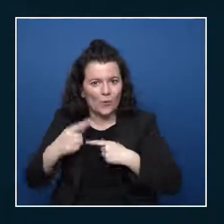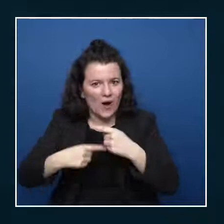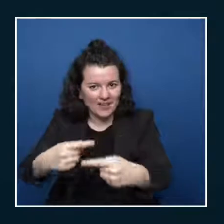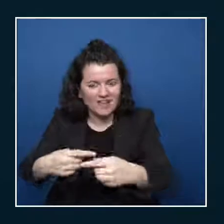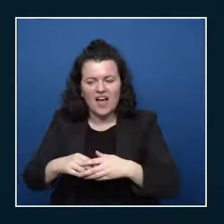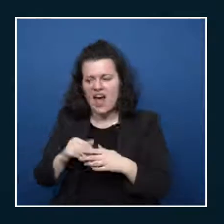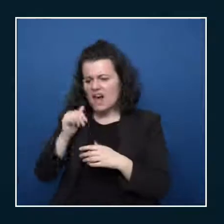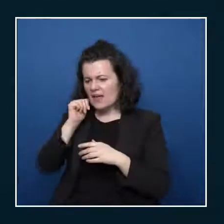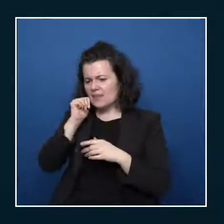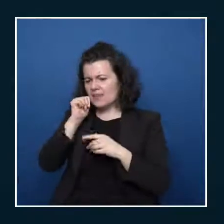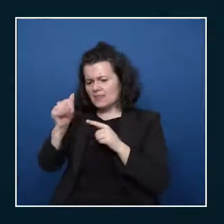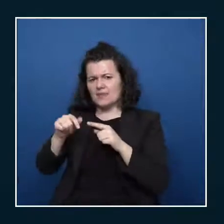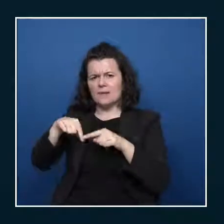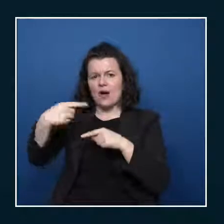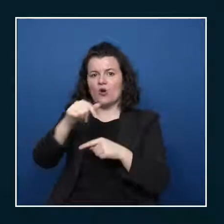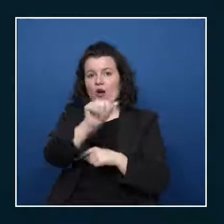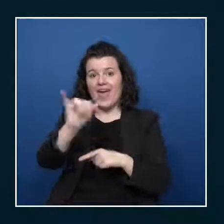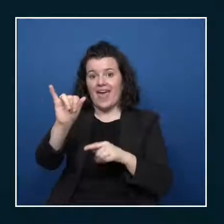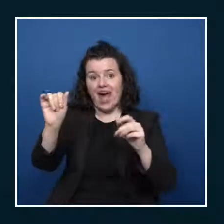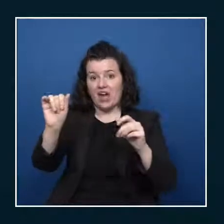more stuff in the coming weeks.